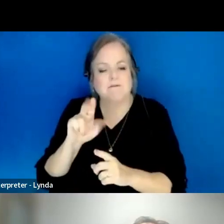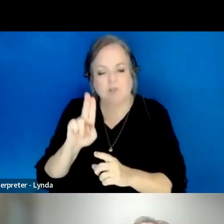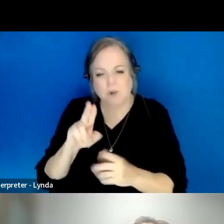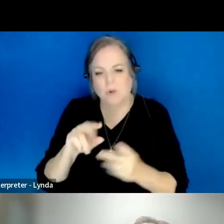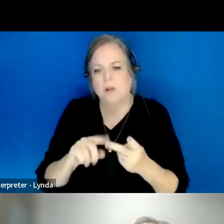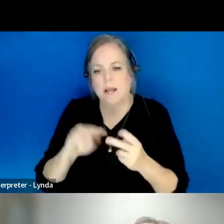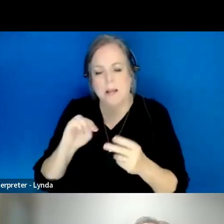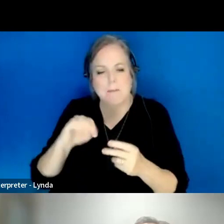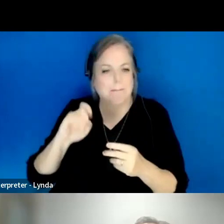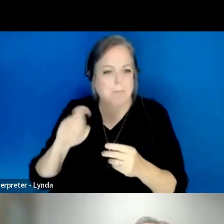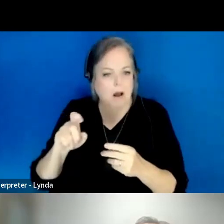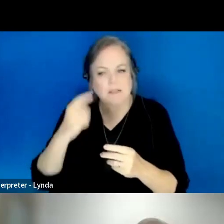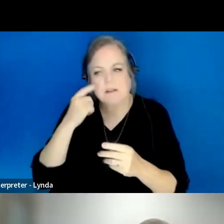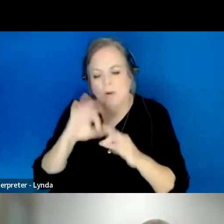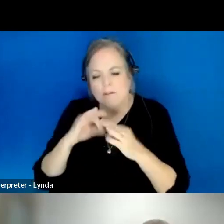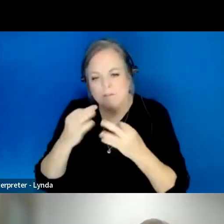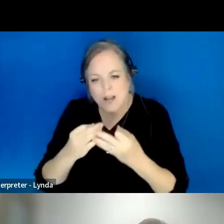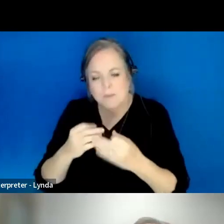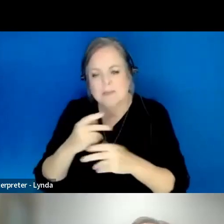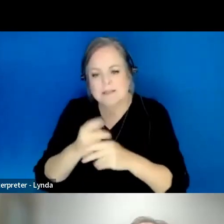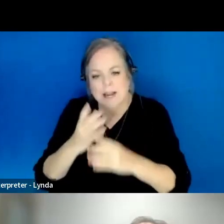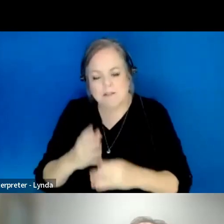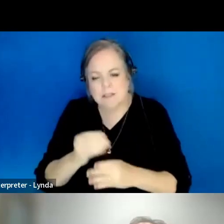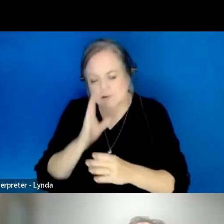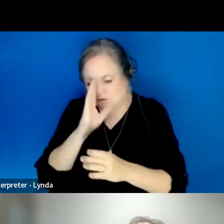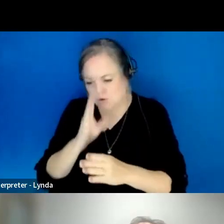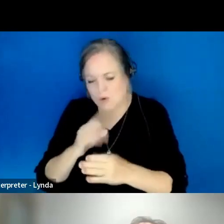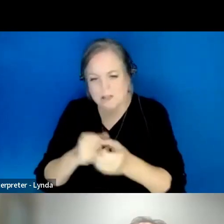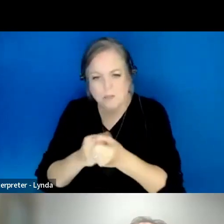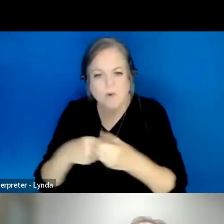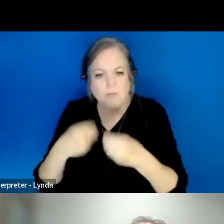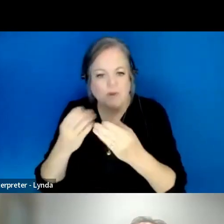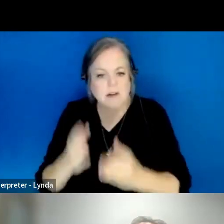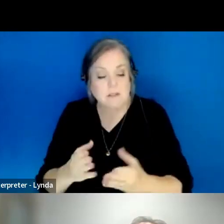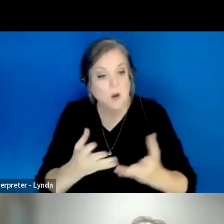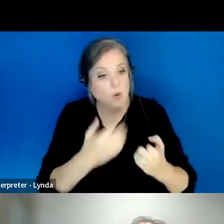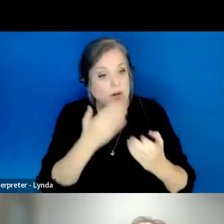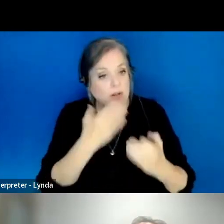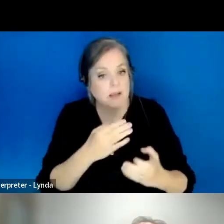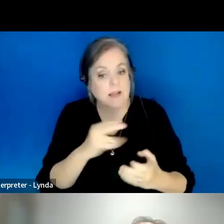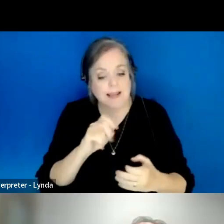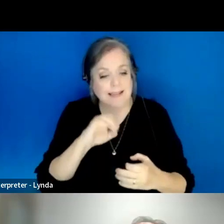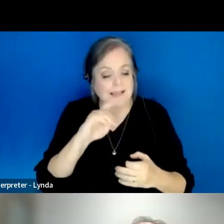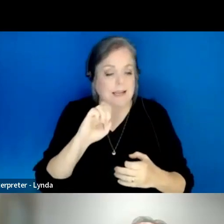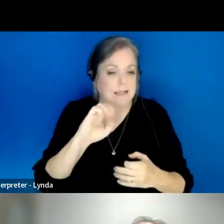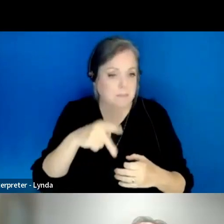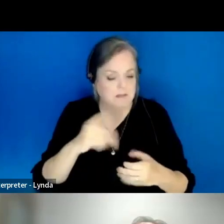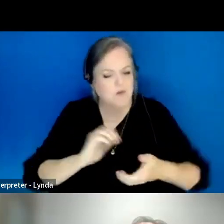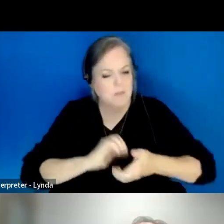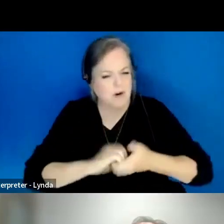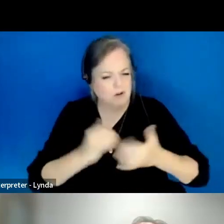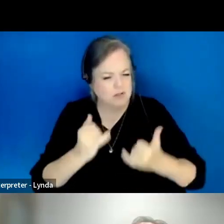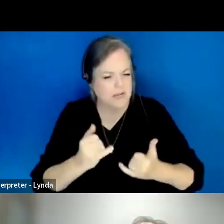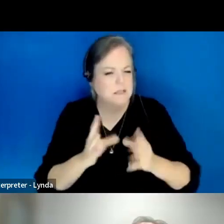family caregivers, and direct support providers. I want to thank NADSP for partnering on today's webinar.